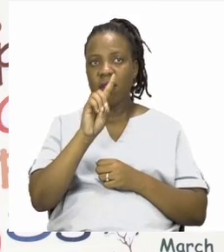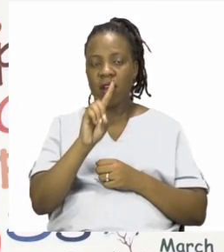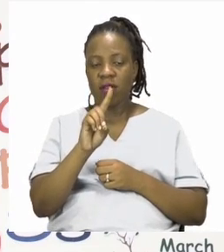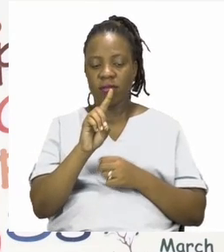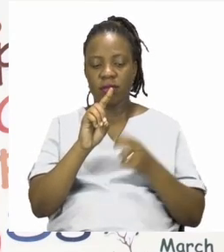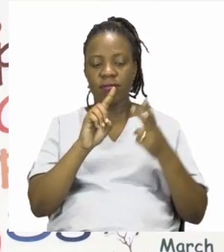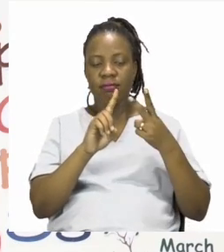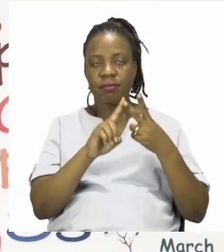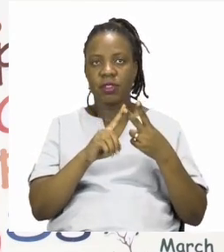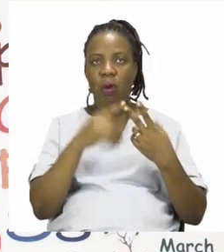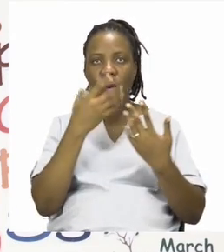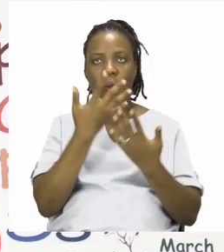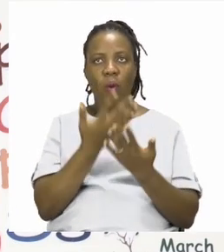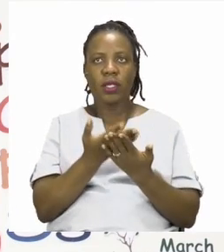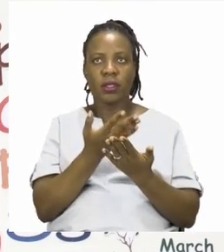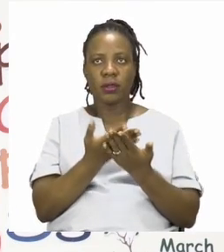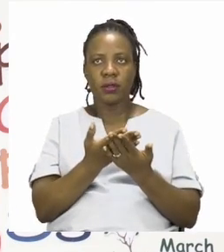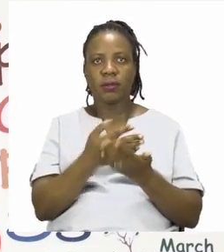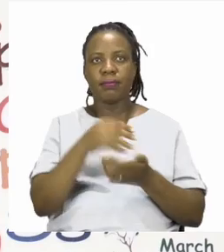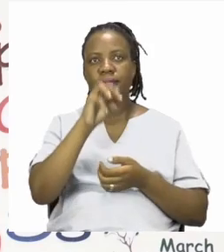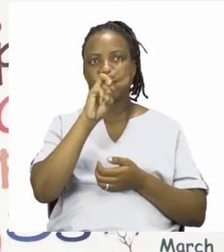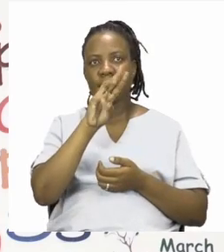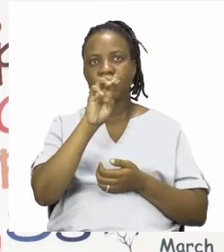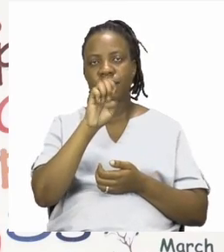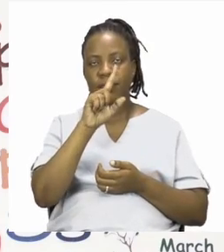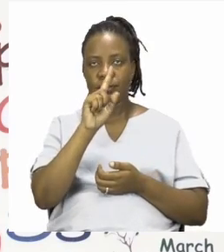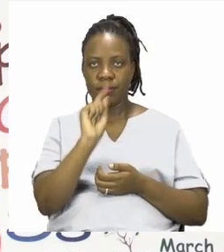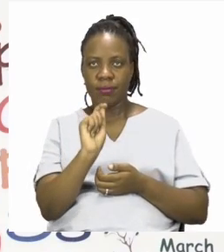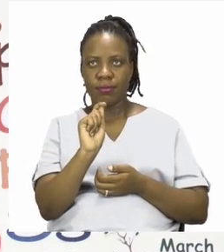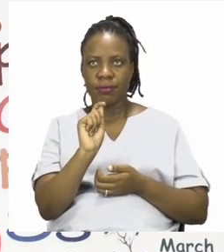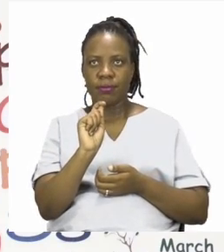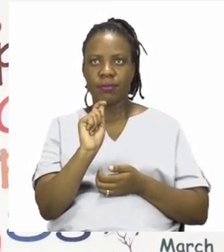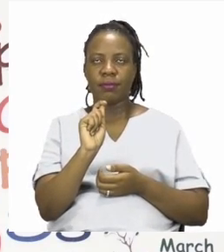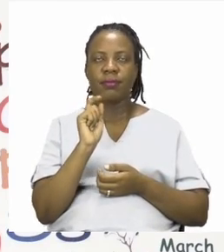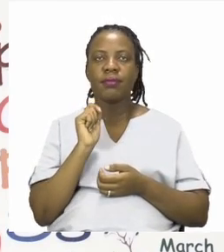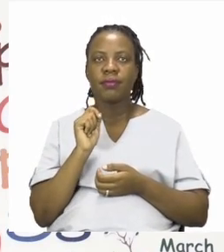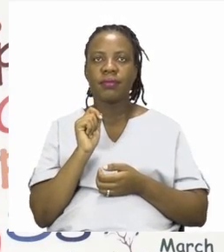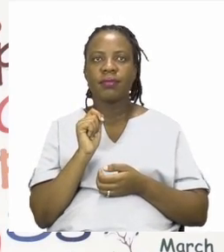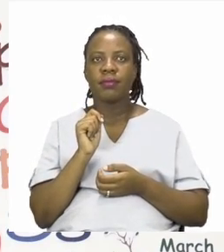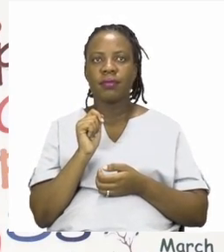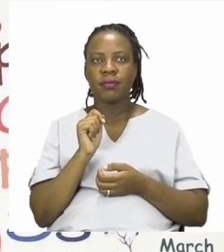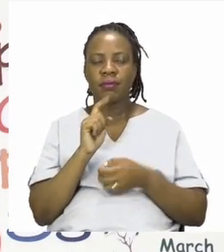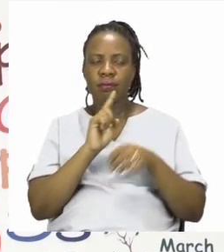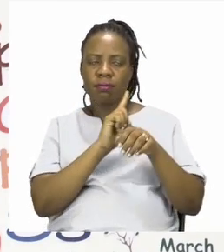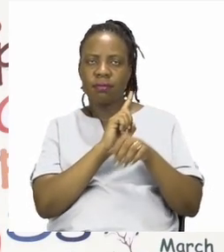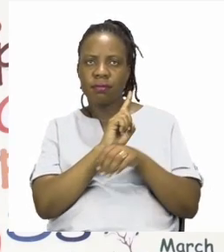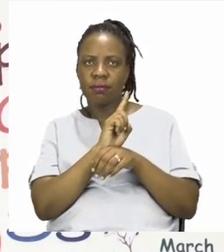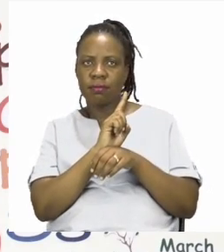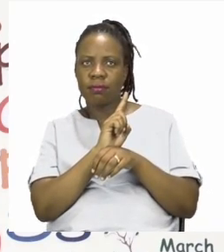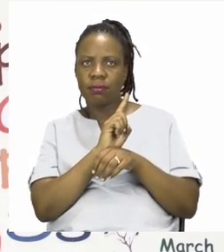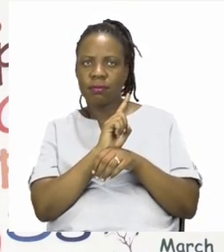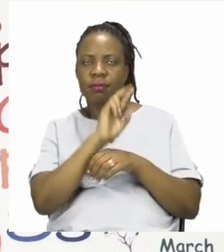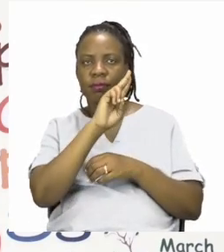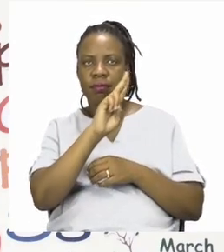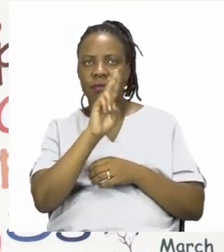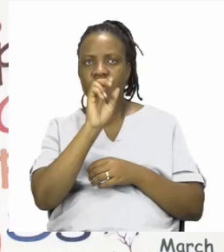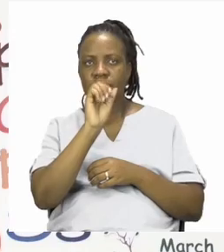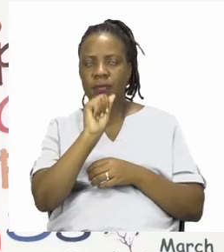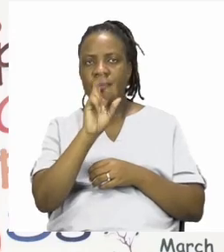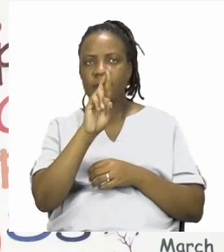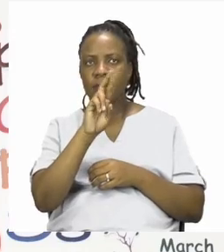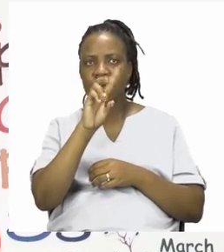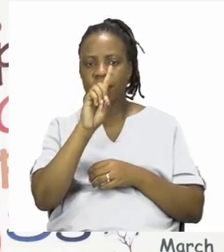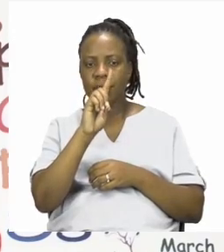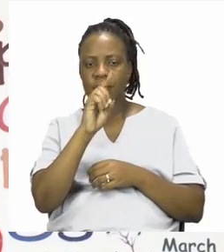wet. Now let's quickly go on to a crossword and see. Let's first try and find the first word, hard.